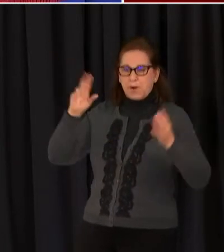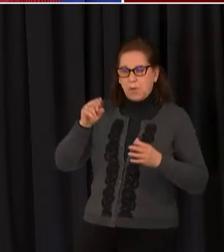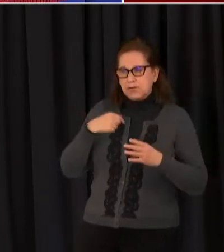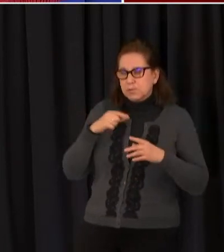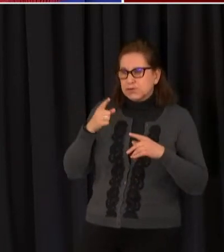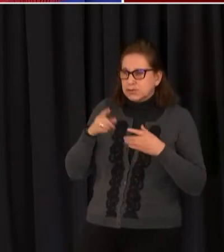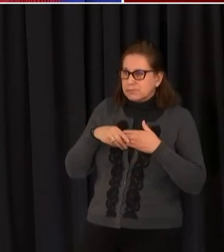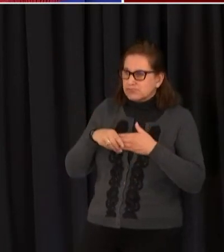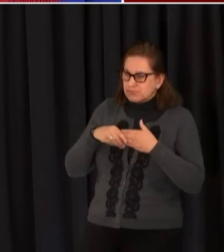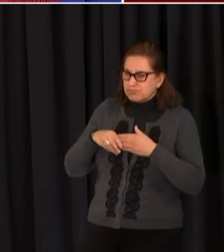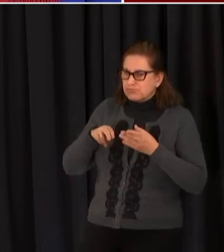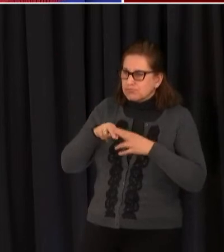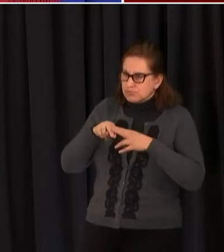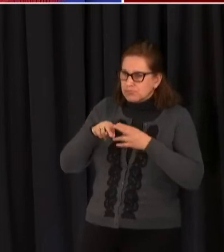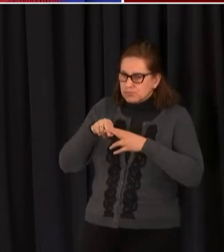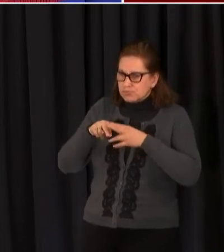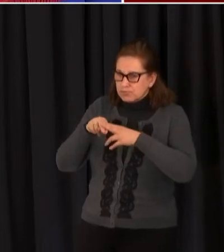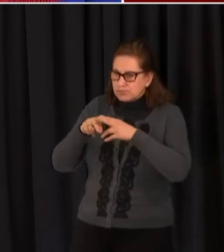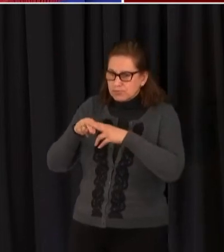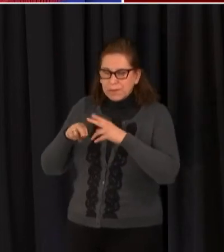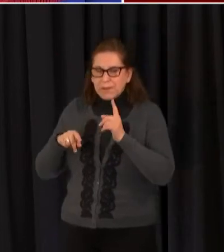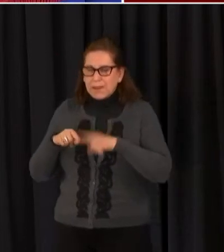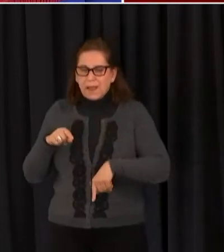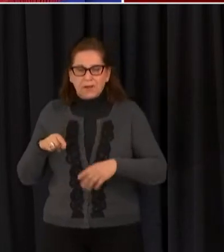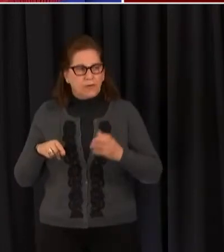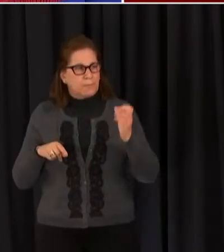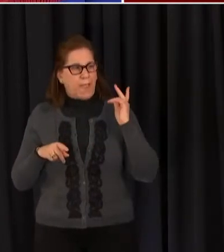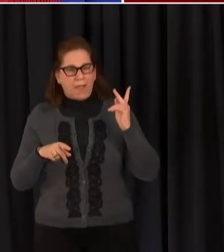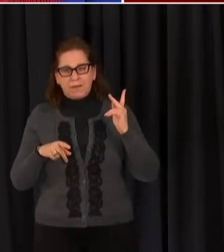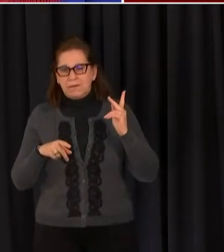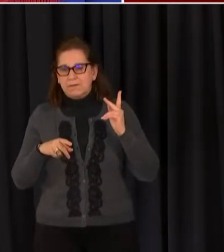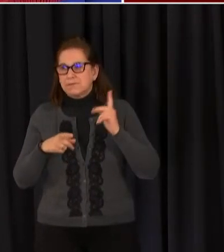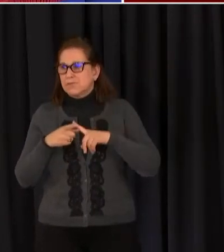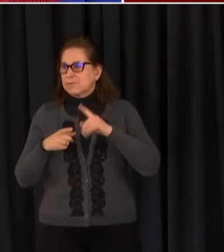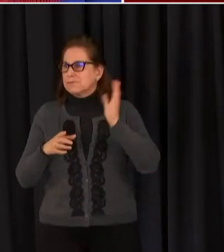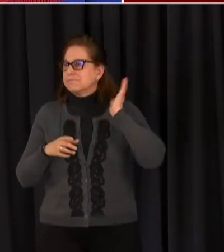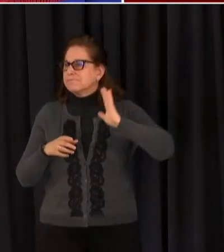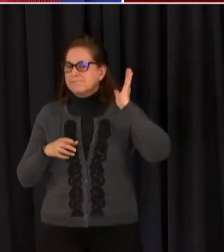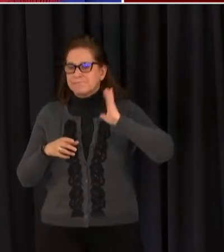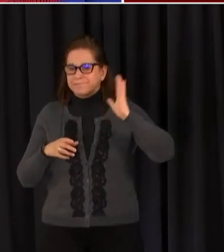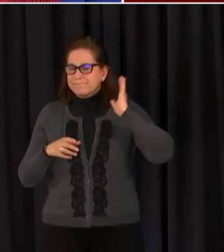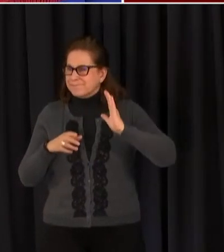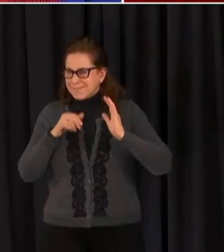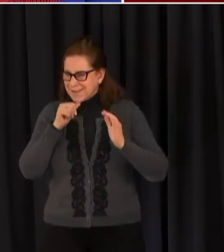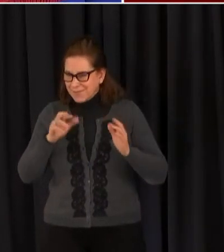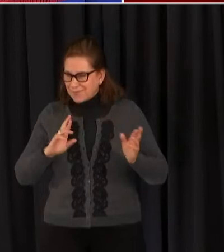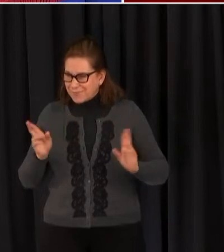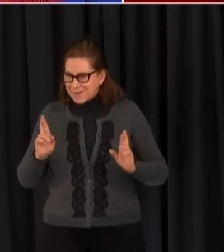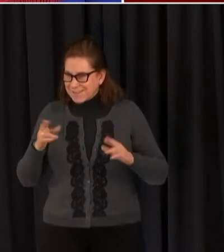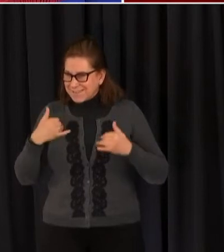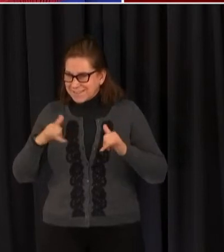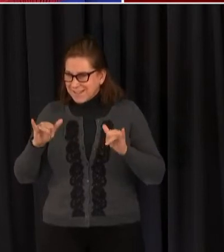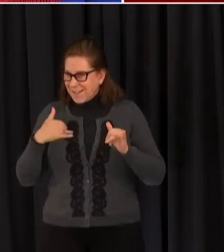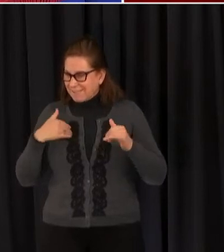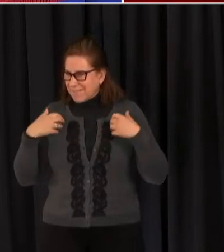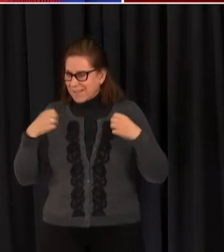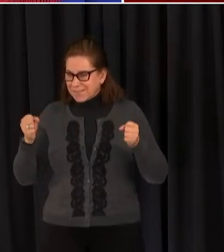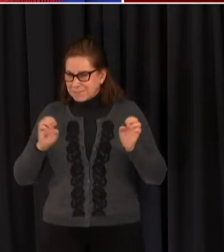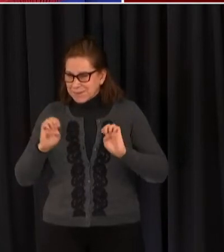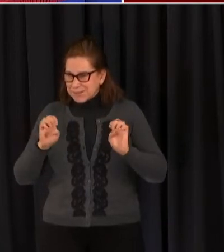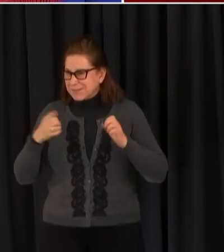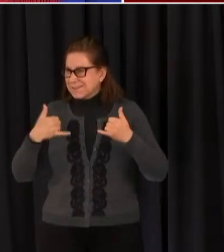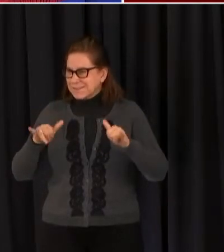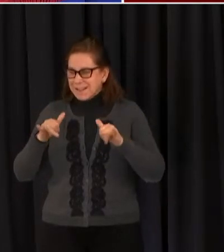that. We can't go back to normal because this virus is still circulating in our